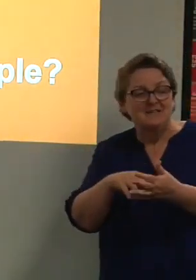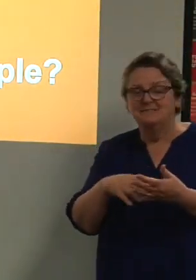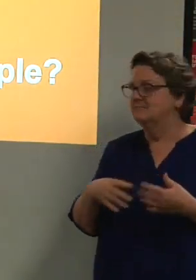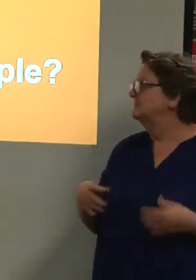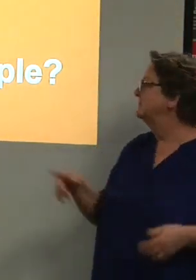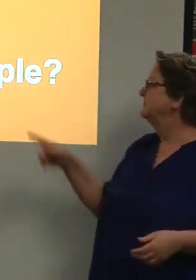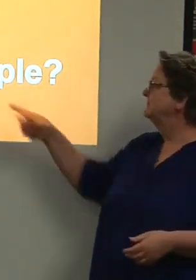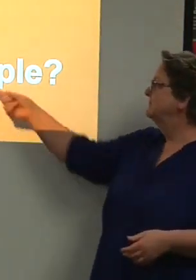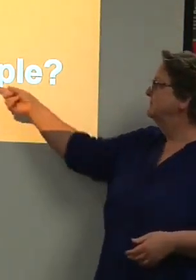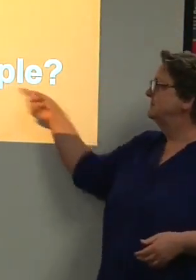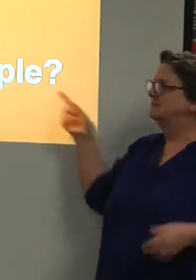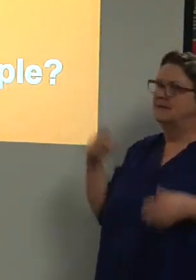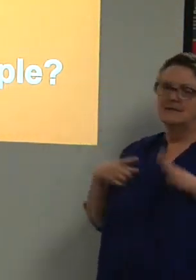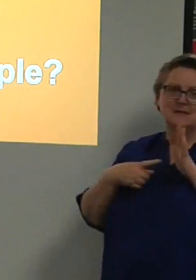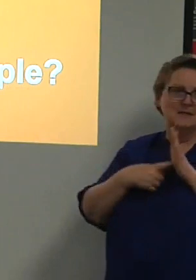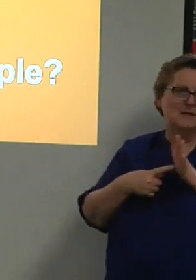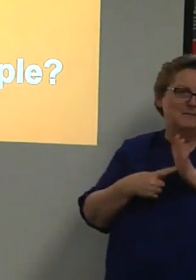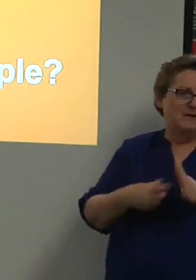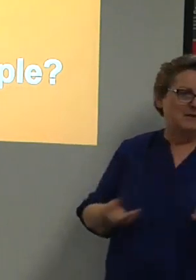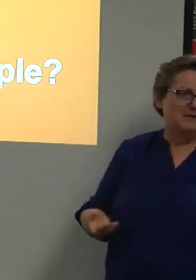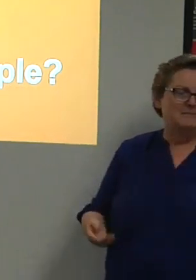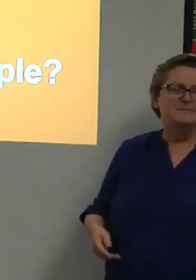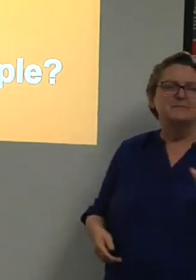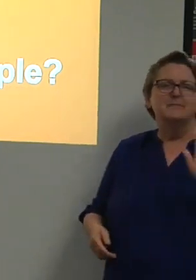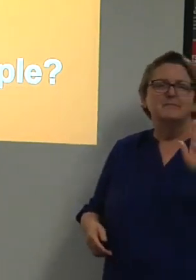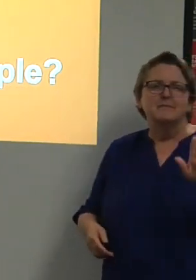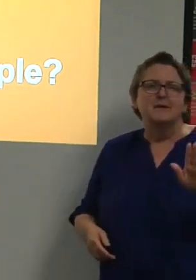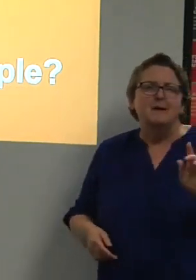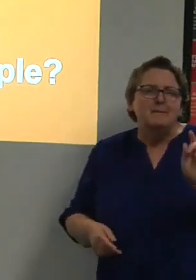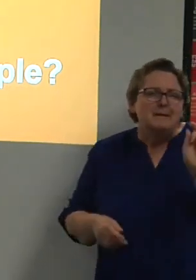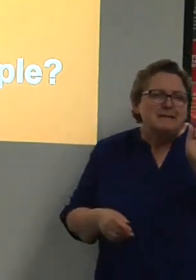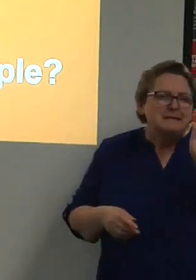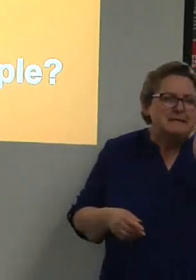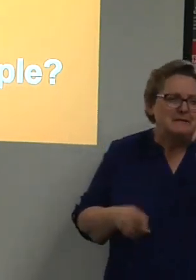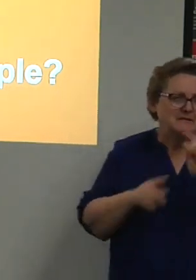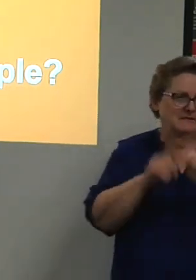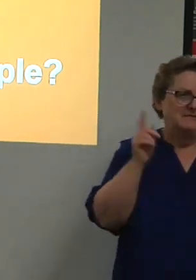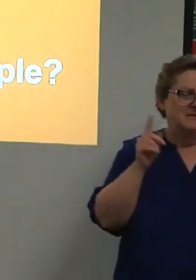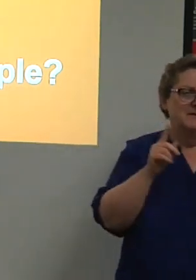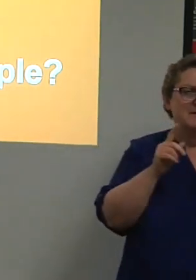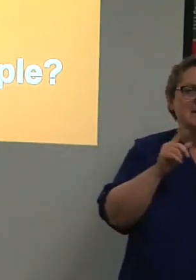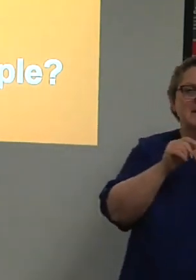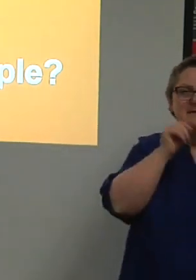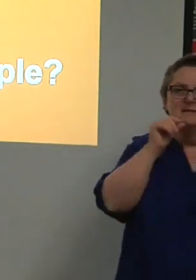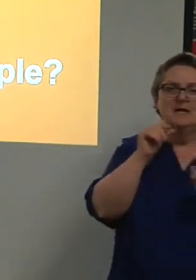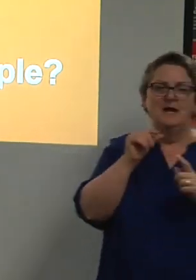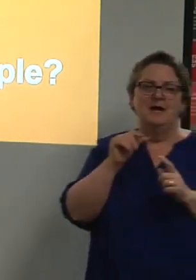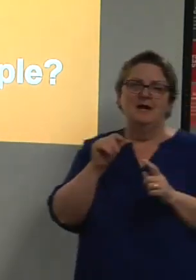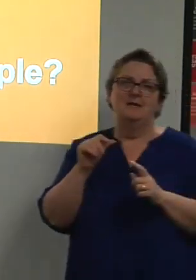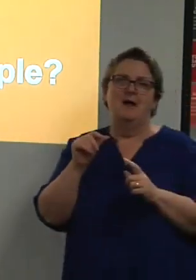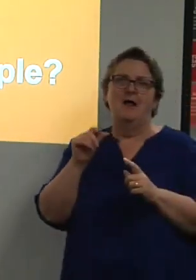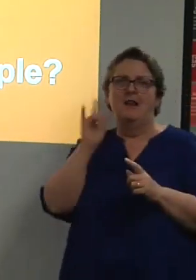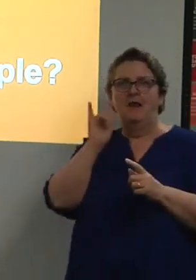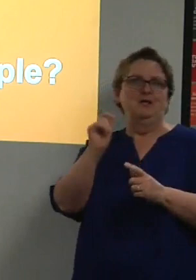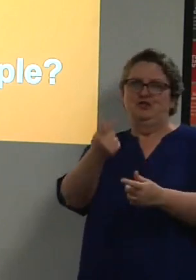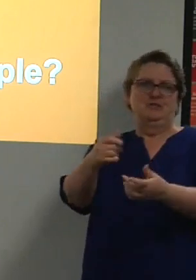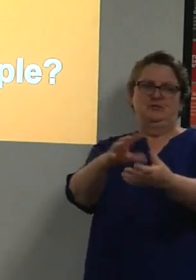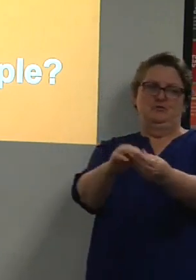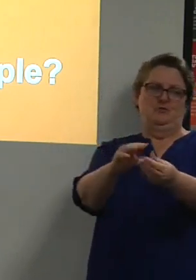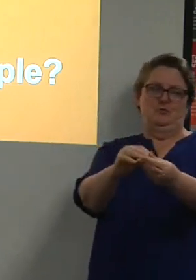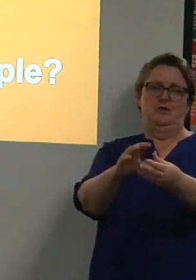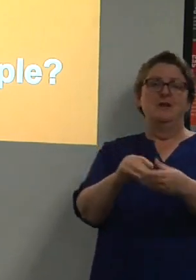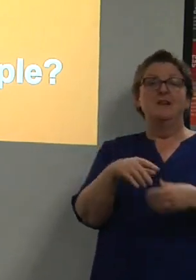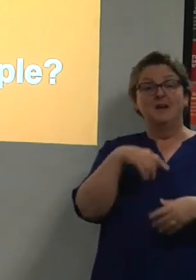example. But so it's a little bit different. So I want to walk through why it's not the same as just an anecdote, right? So I could give you